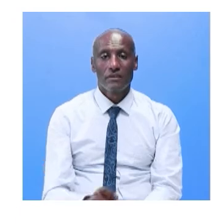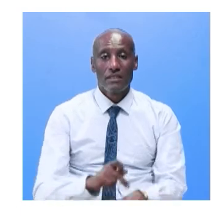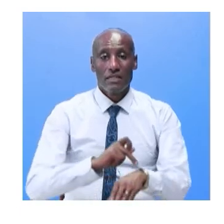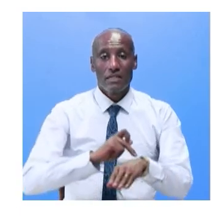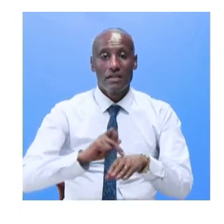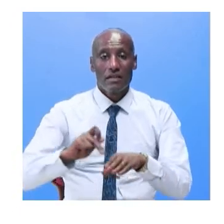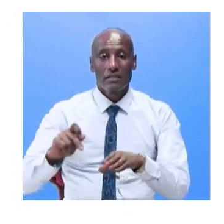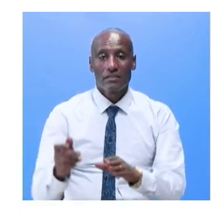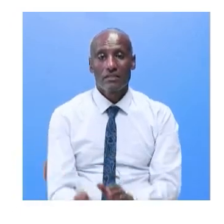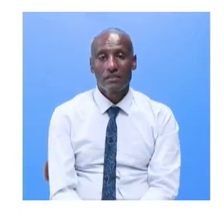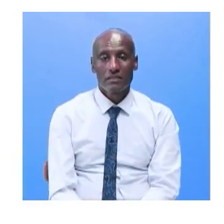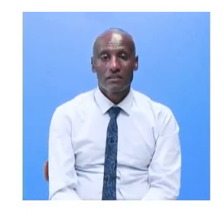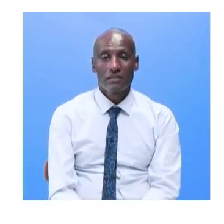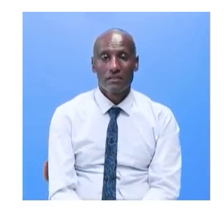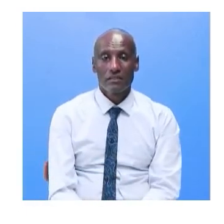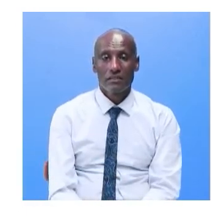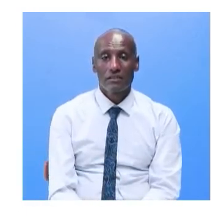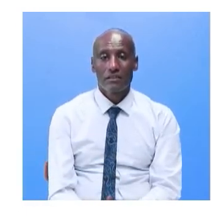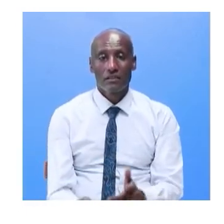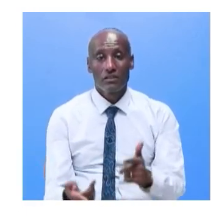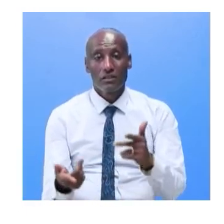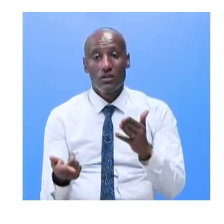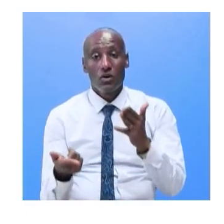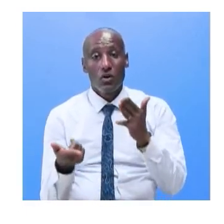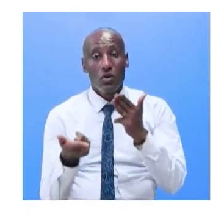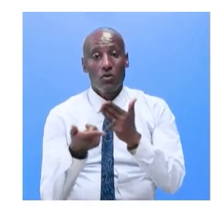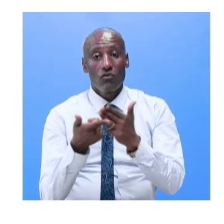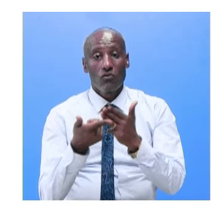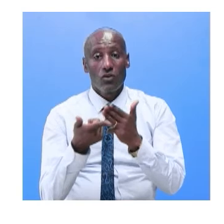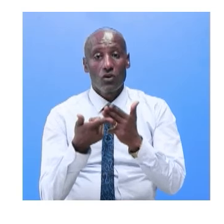blank 4th June.